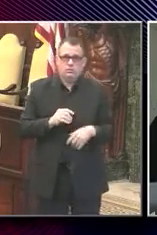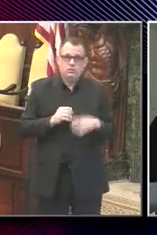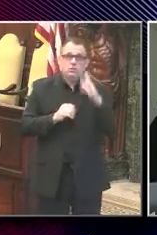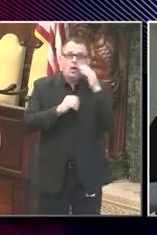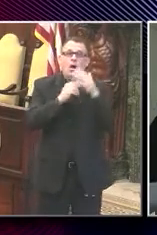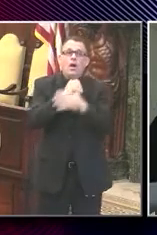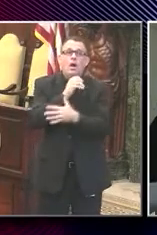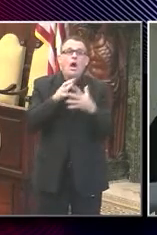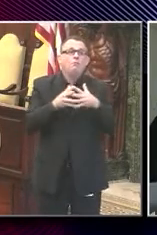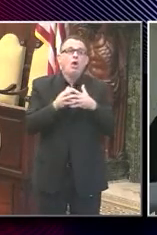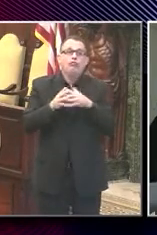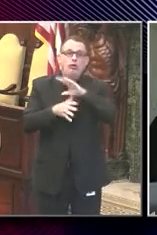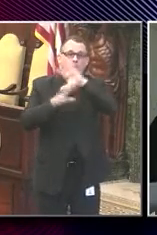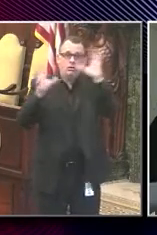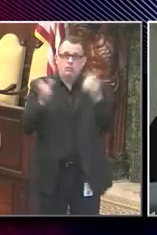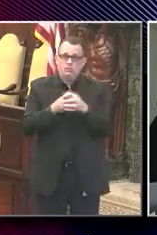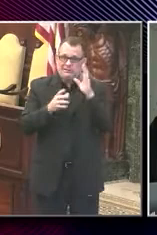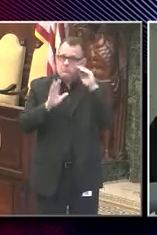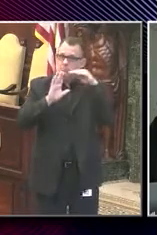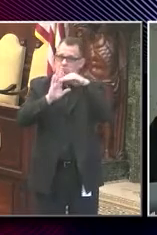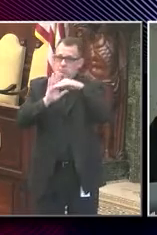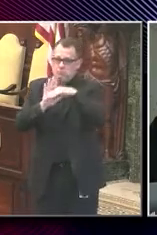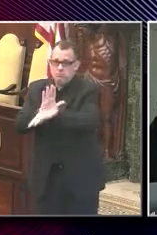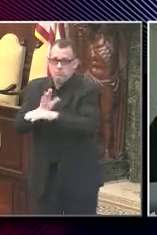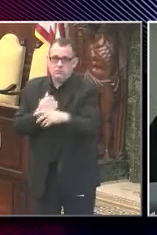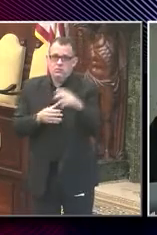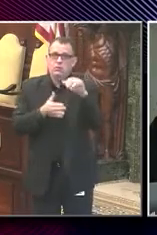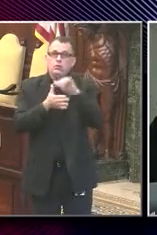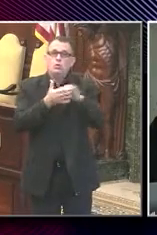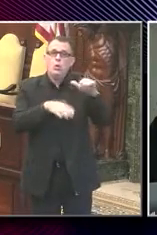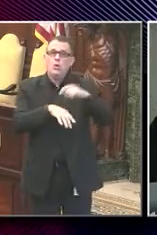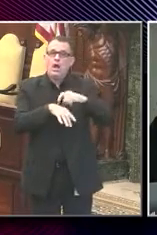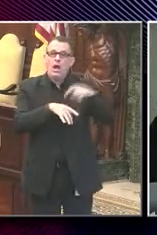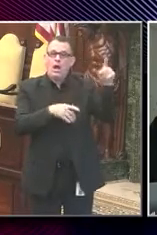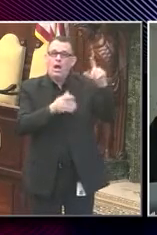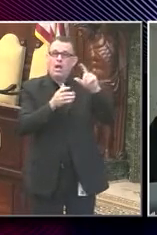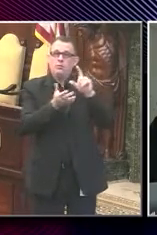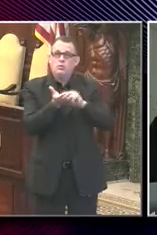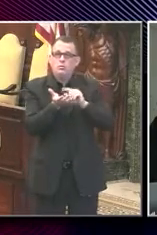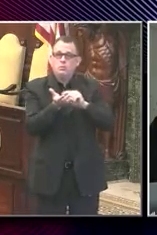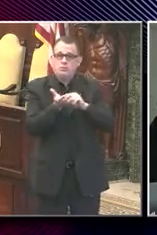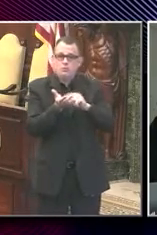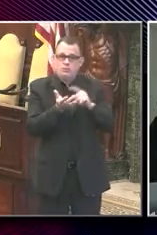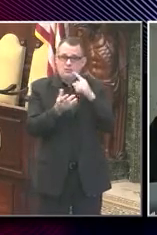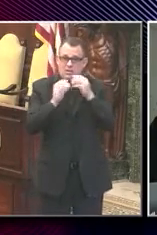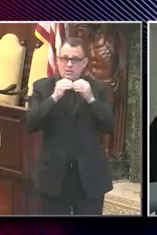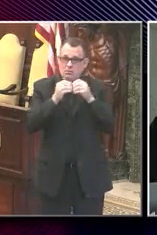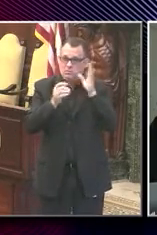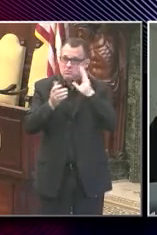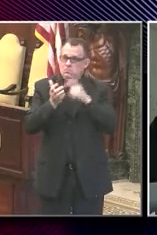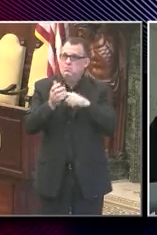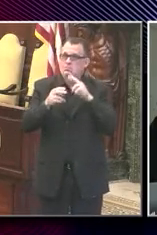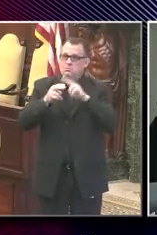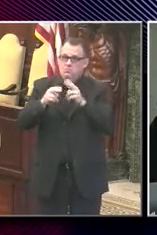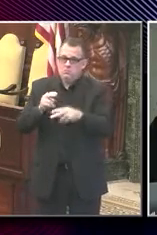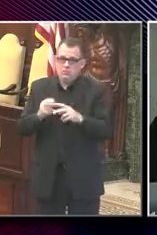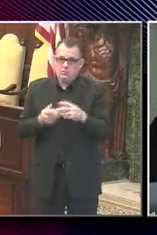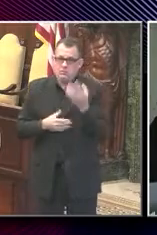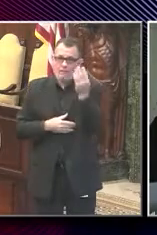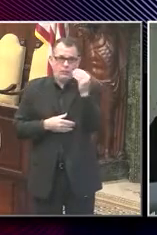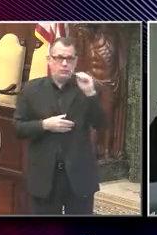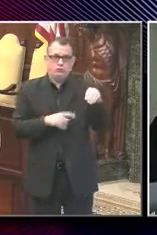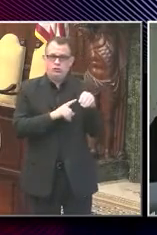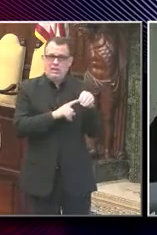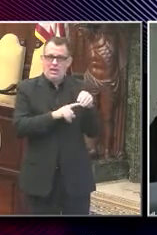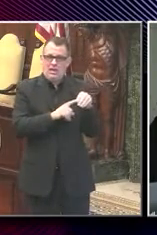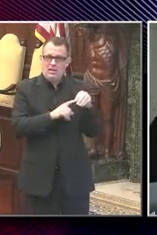According to the database that the New York Times presents, in the past 2 weeks, case counts in the US as a whole have fallen 14% in the past 2